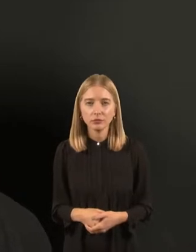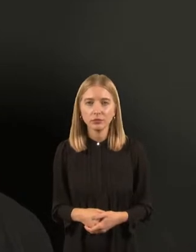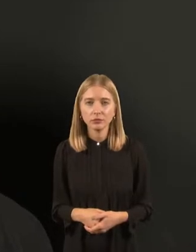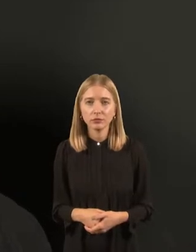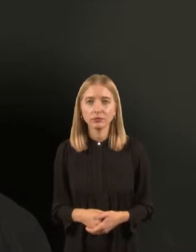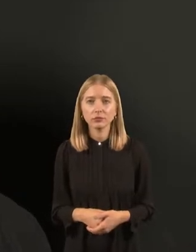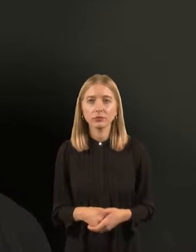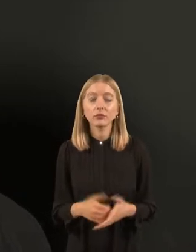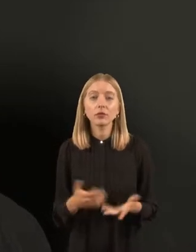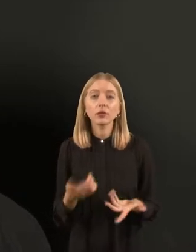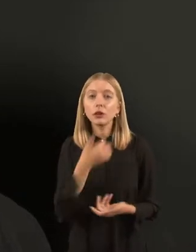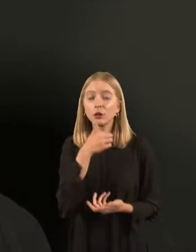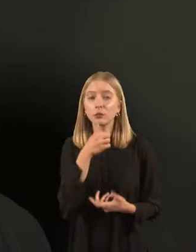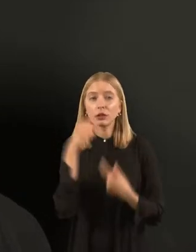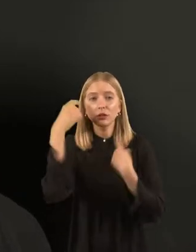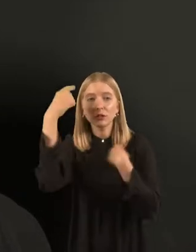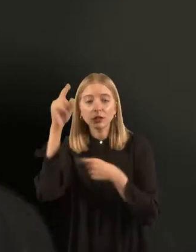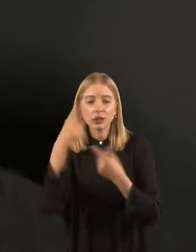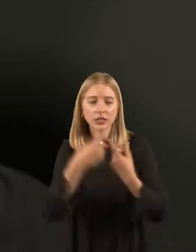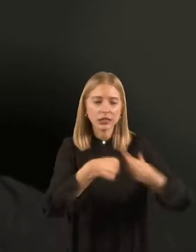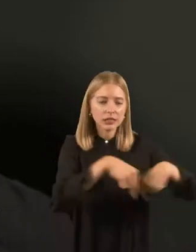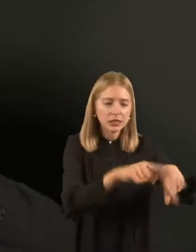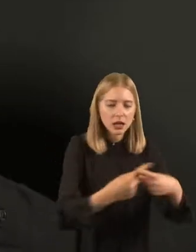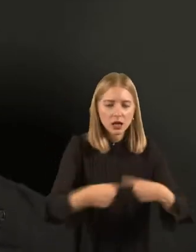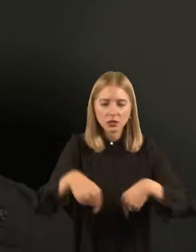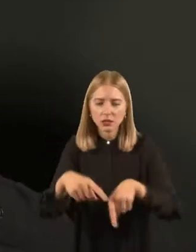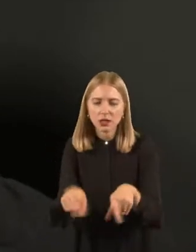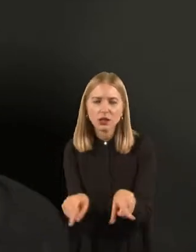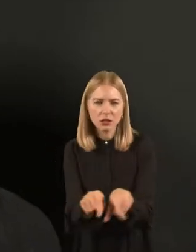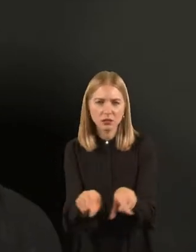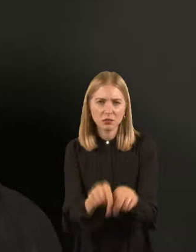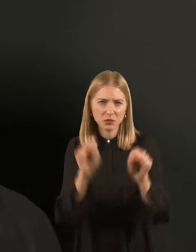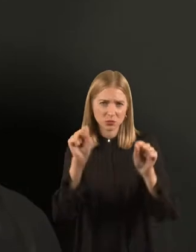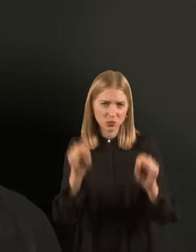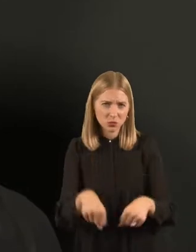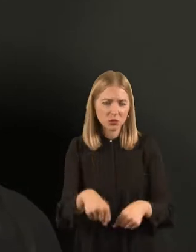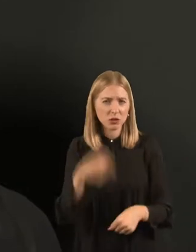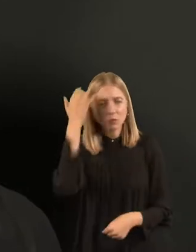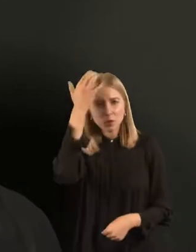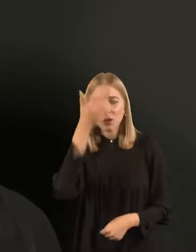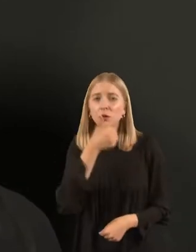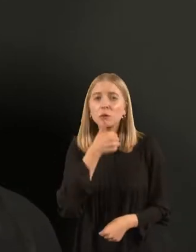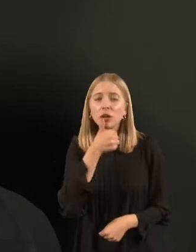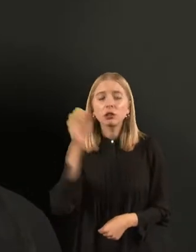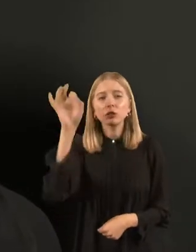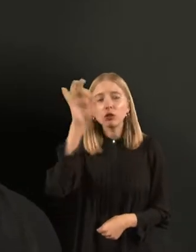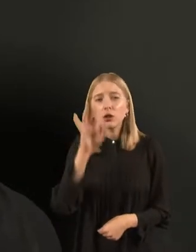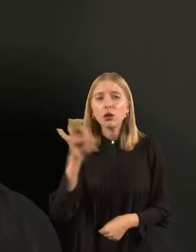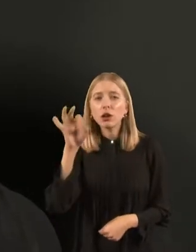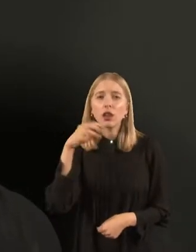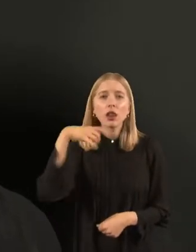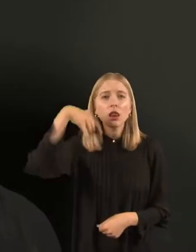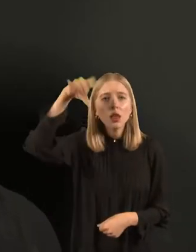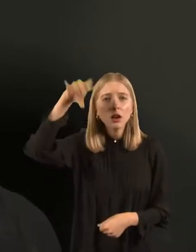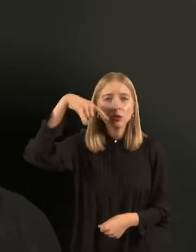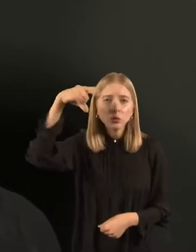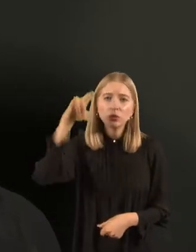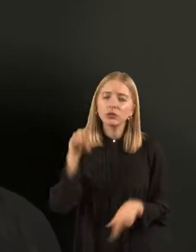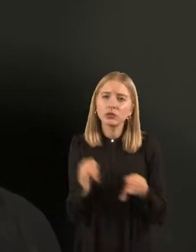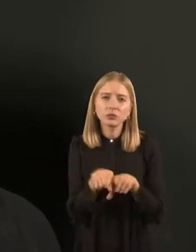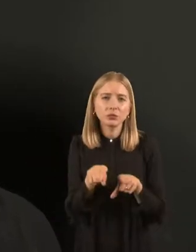sectors inside the transportation sector as airplanes. No, the Corsia system, for example, will